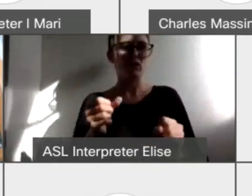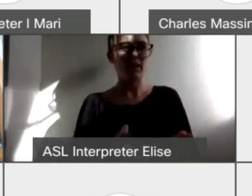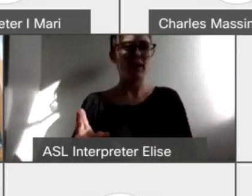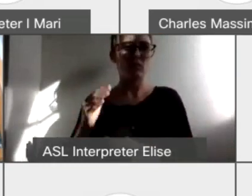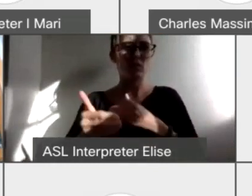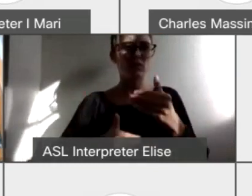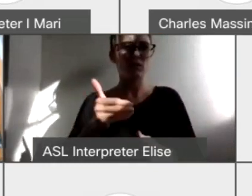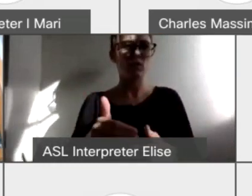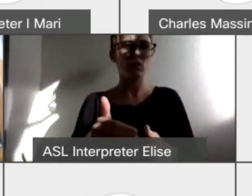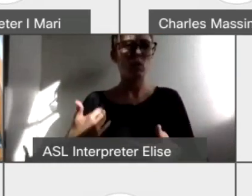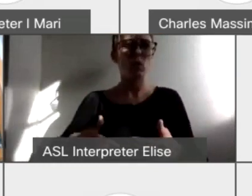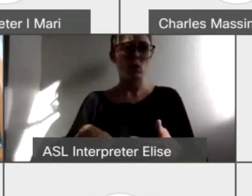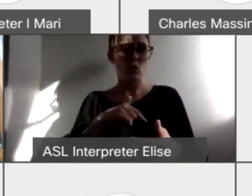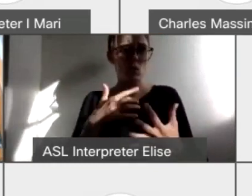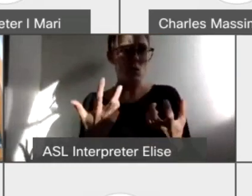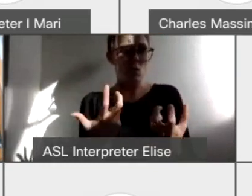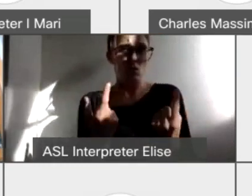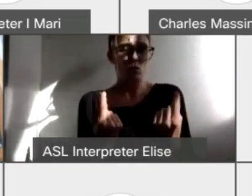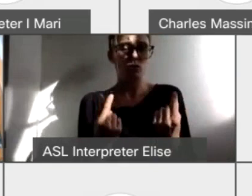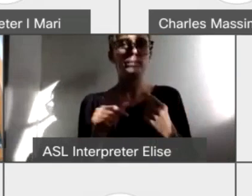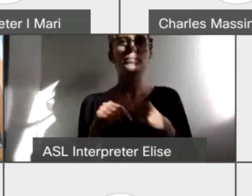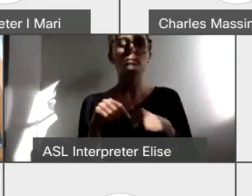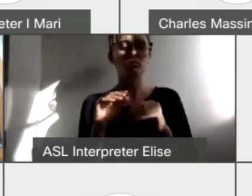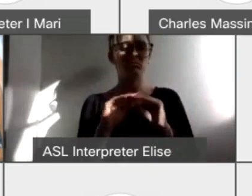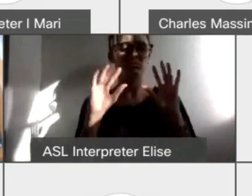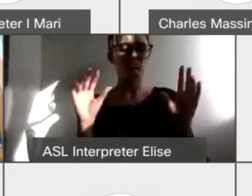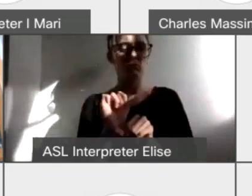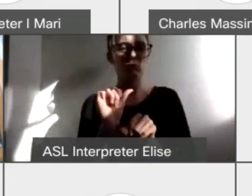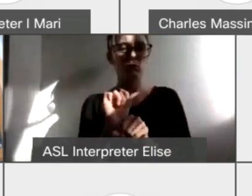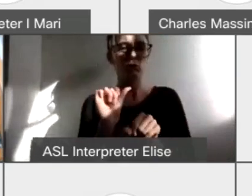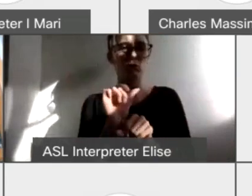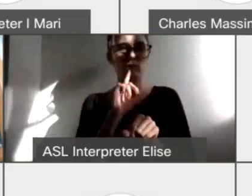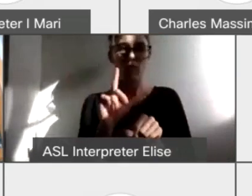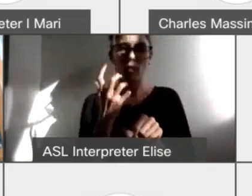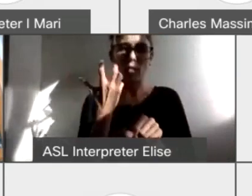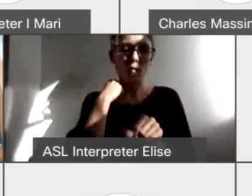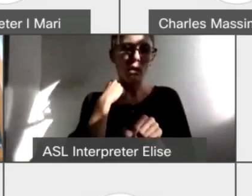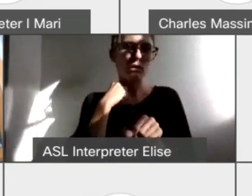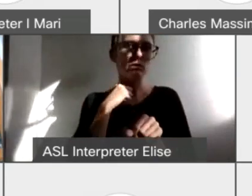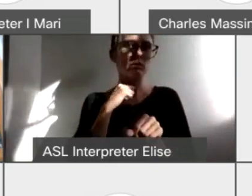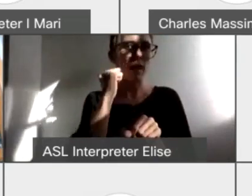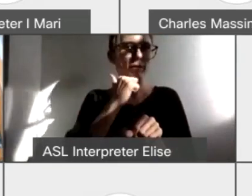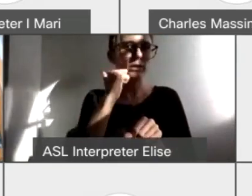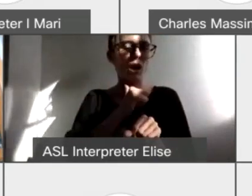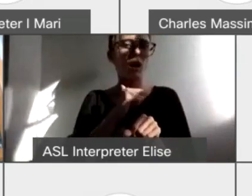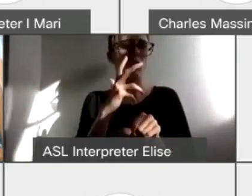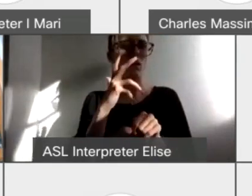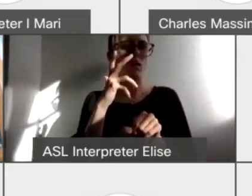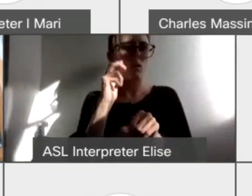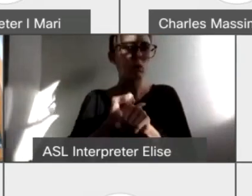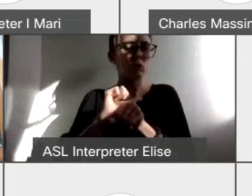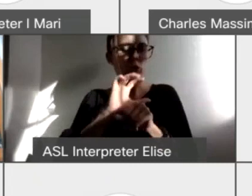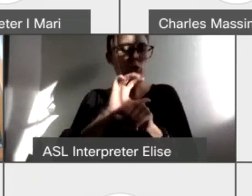we're looking to do, obviously the work of the day, is all consuming, and there's so much going on every day that requires